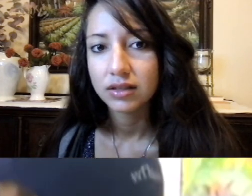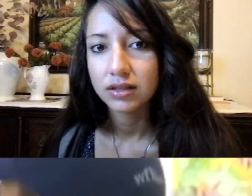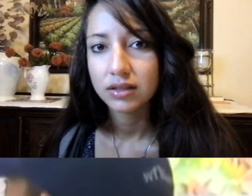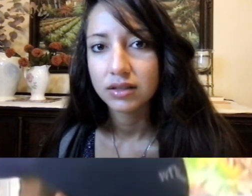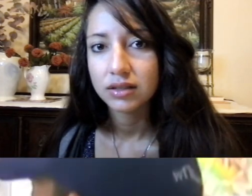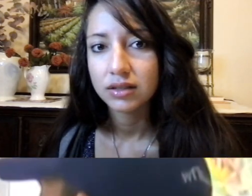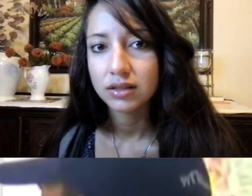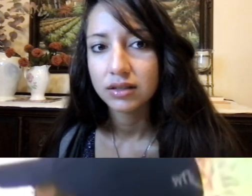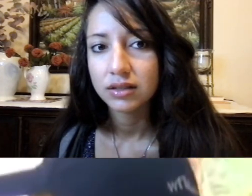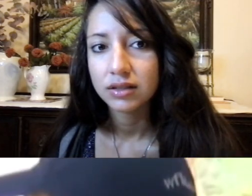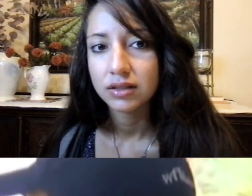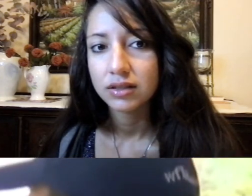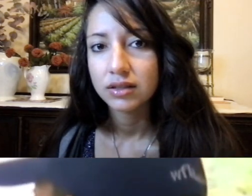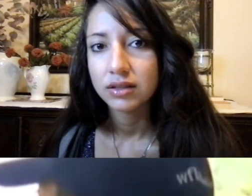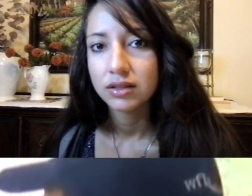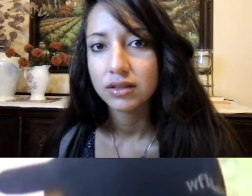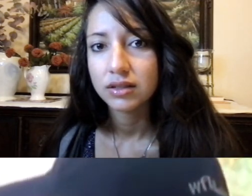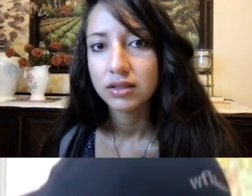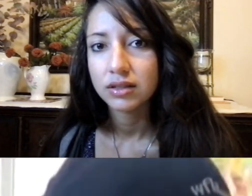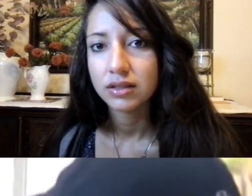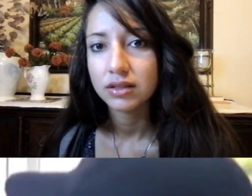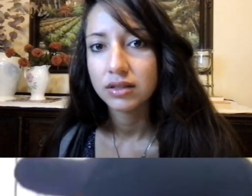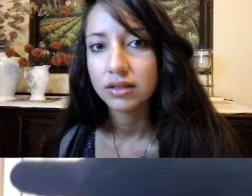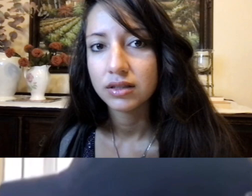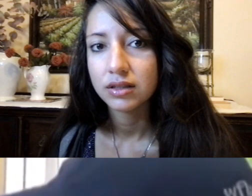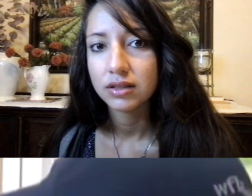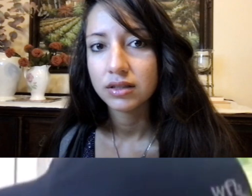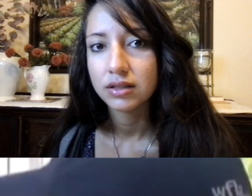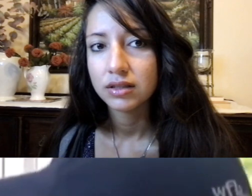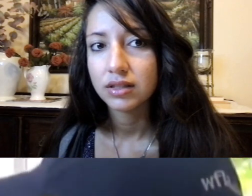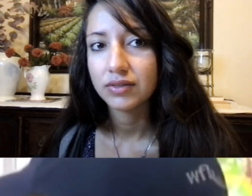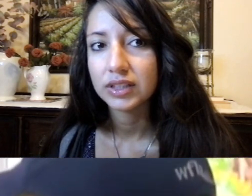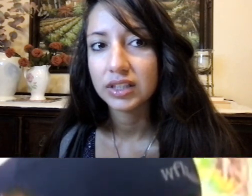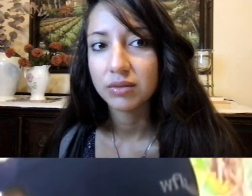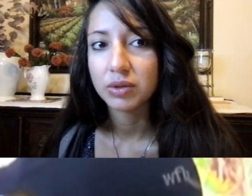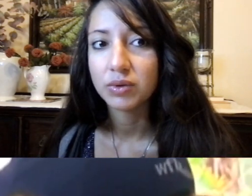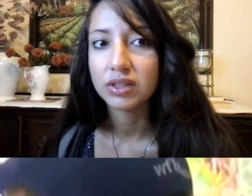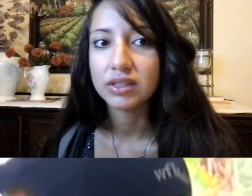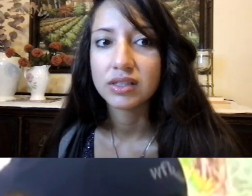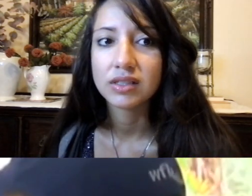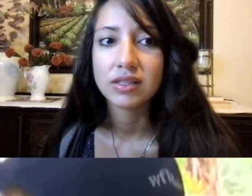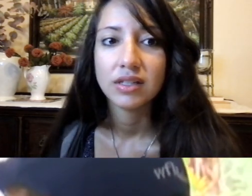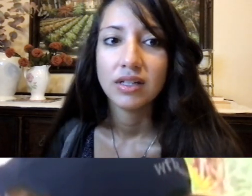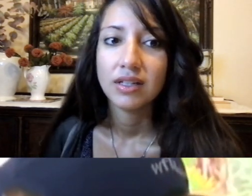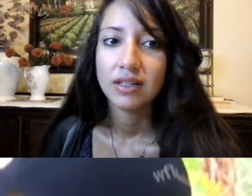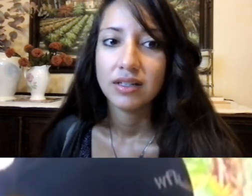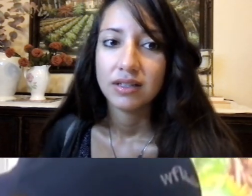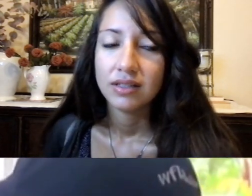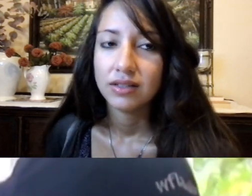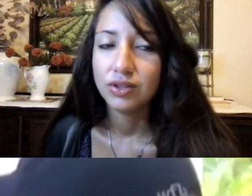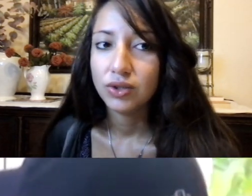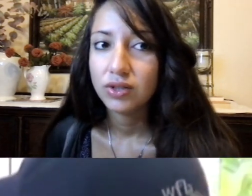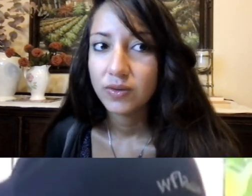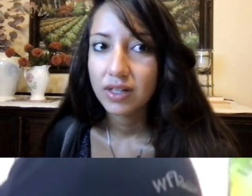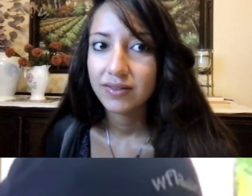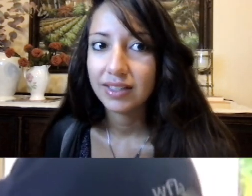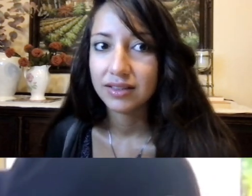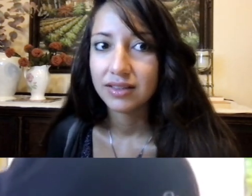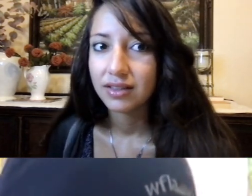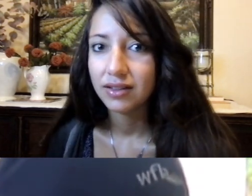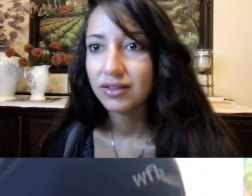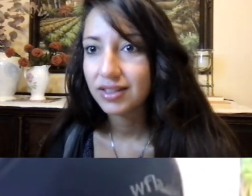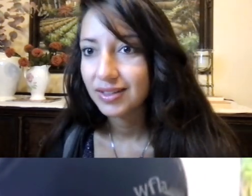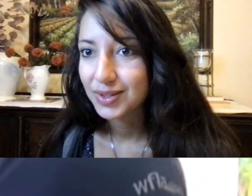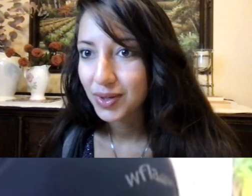What's next? I haven't yet. No, we're expecting tide to come back up. Definitely could have been worse. So wait and see what happens. Newly